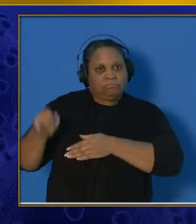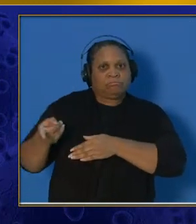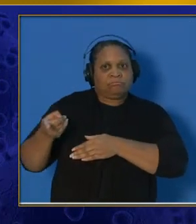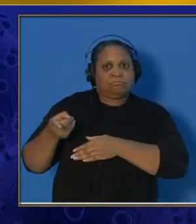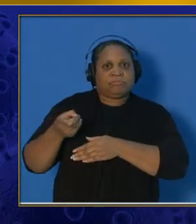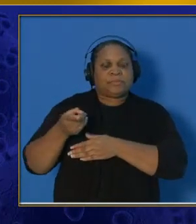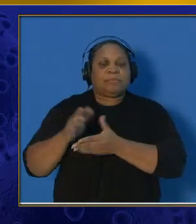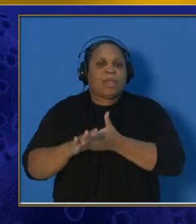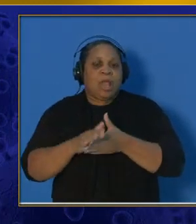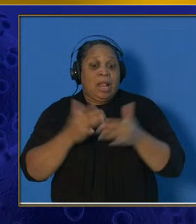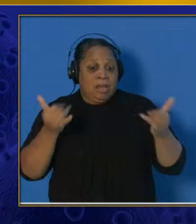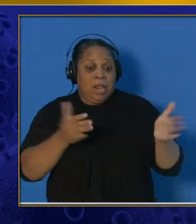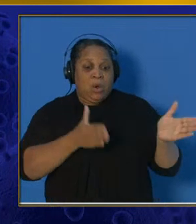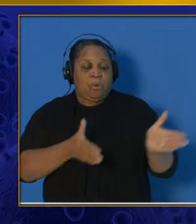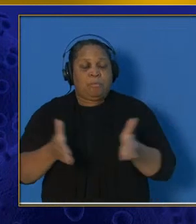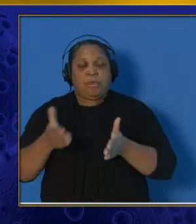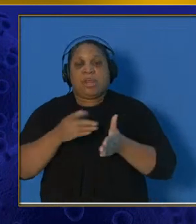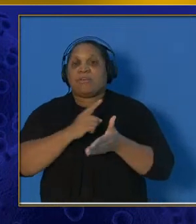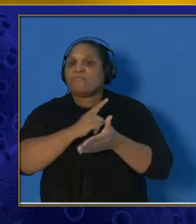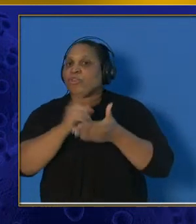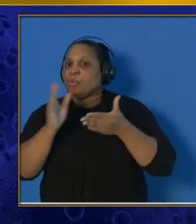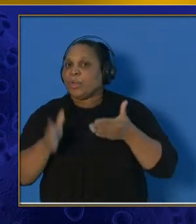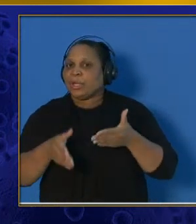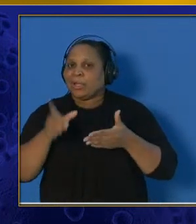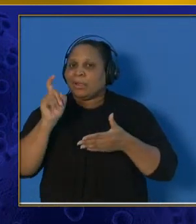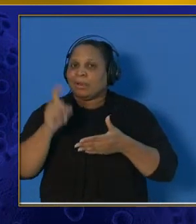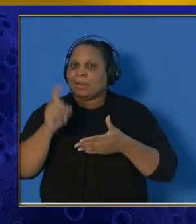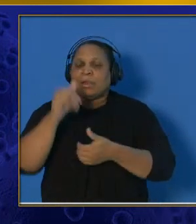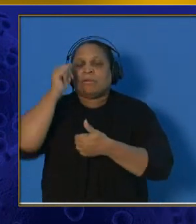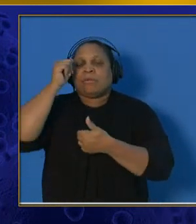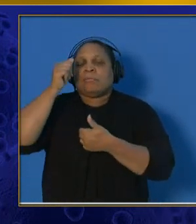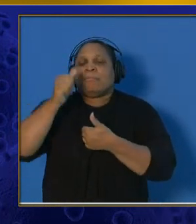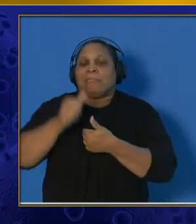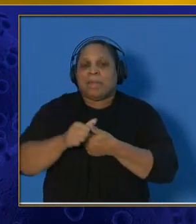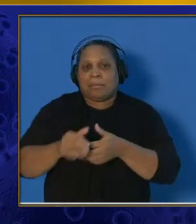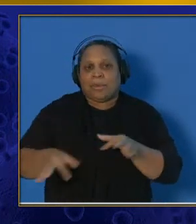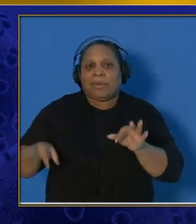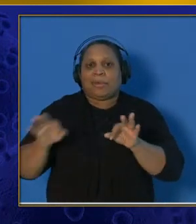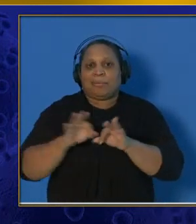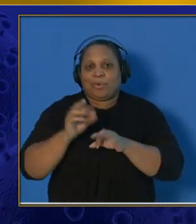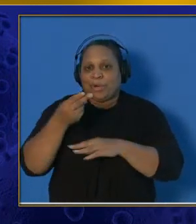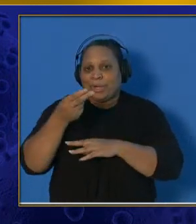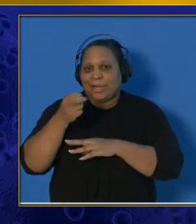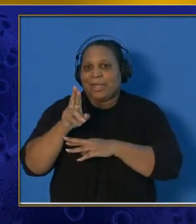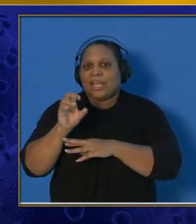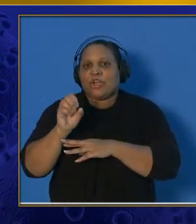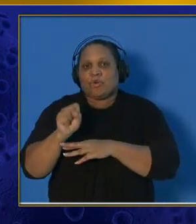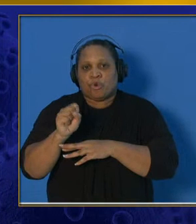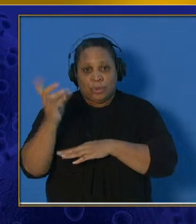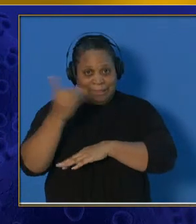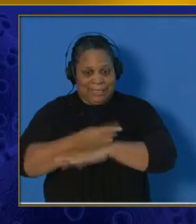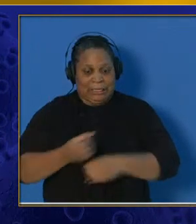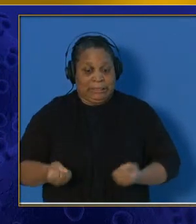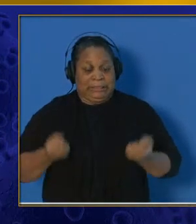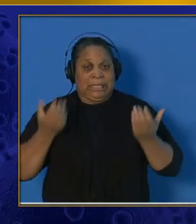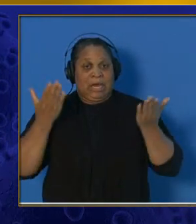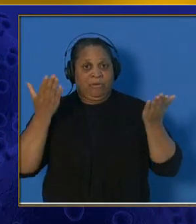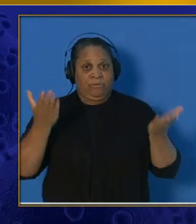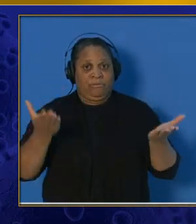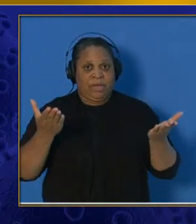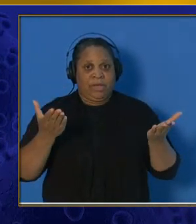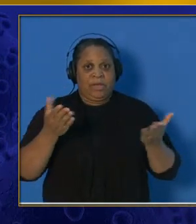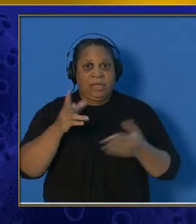we prepare for the weekend, we must remember the importance of Heroes Day and the sacrifices made by